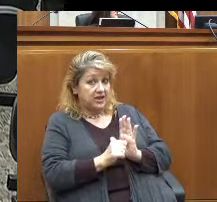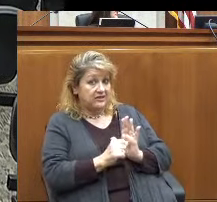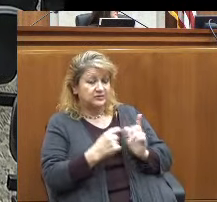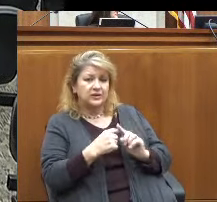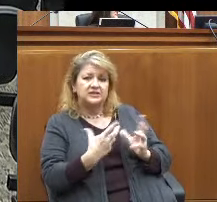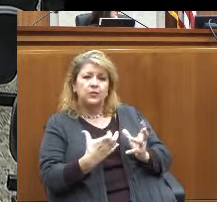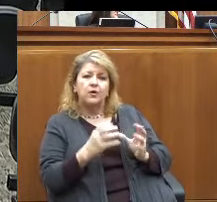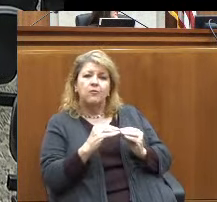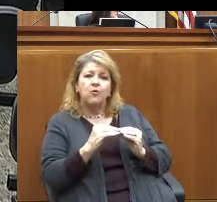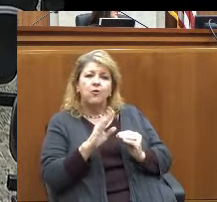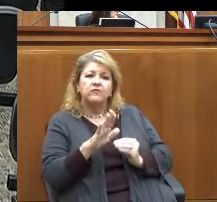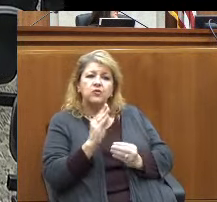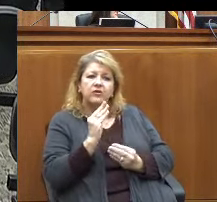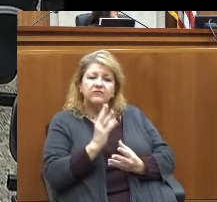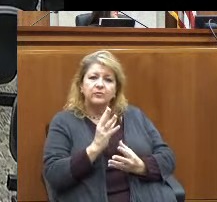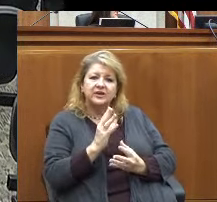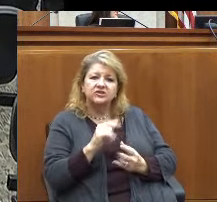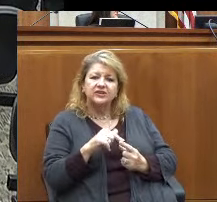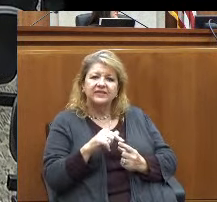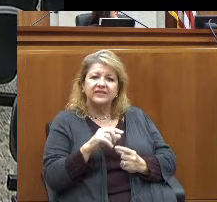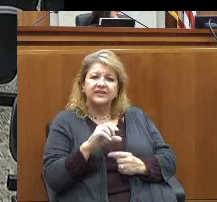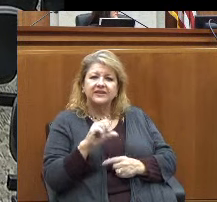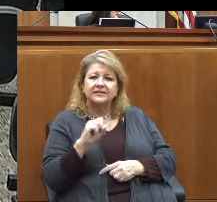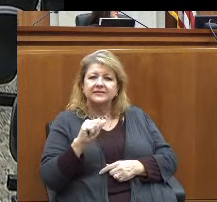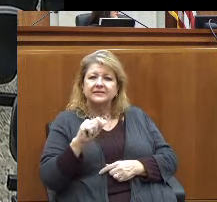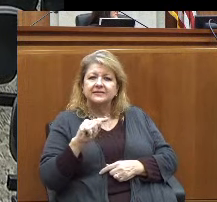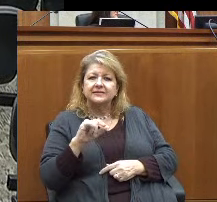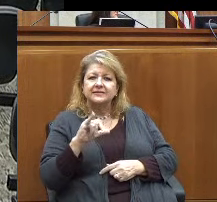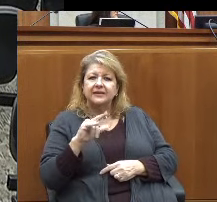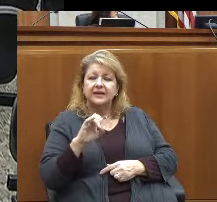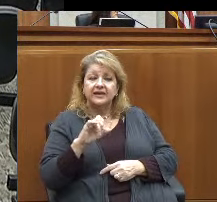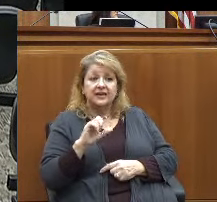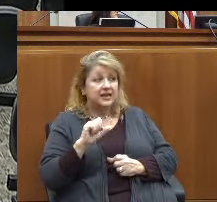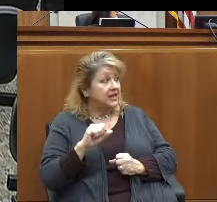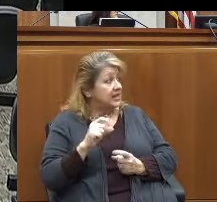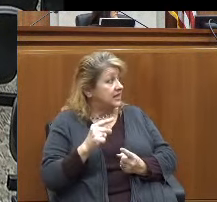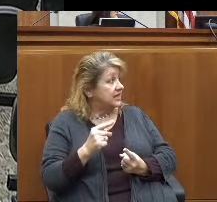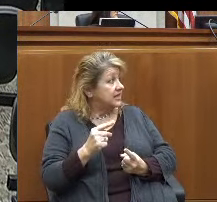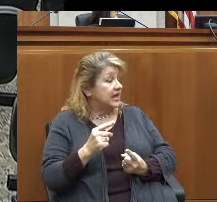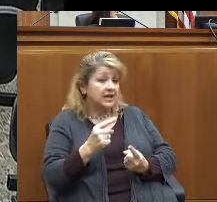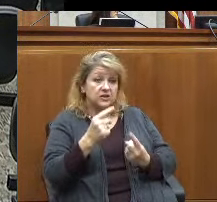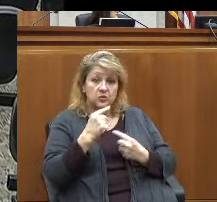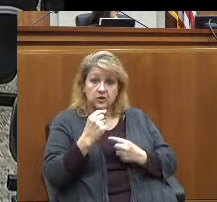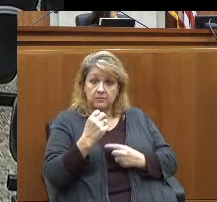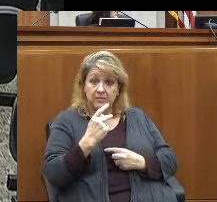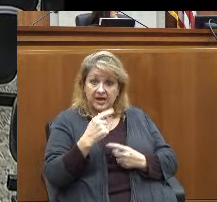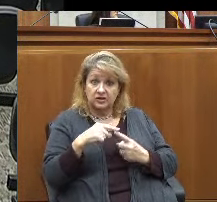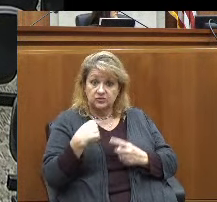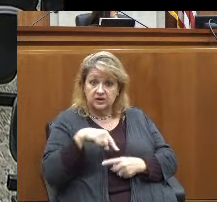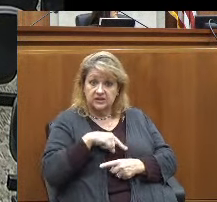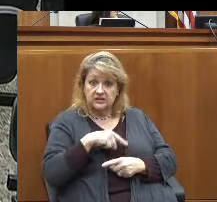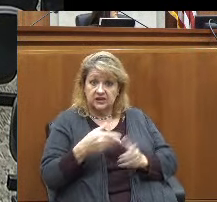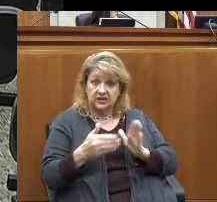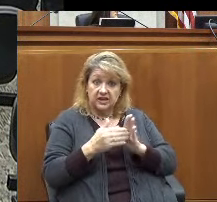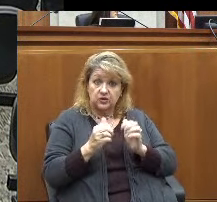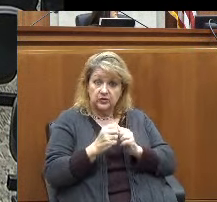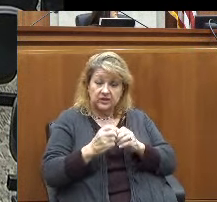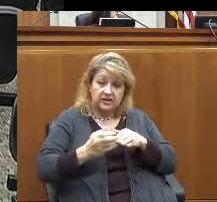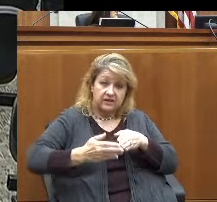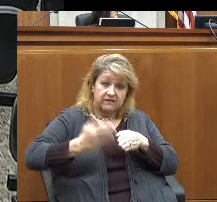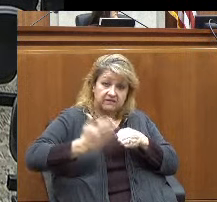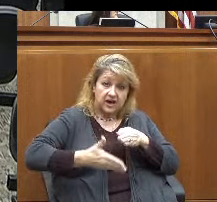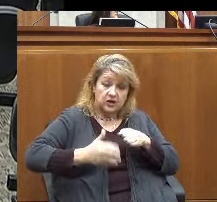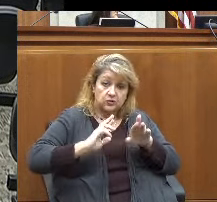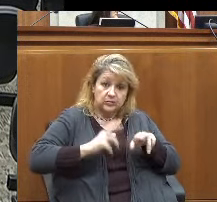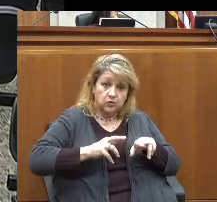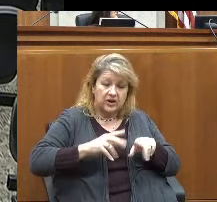extension of the Satellite Center. So I'm curious, do you come back to us again, like with your final report, number one, and then number two, when